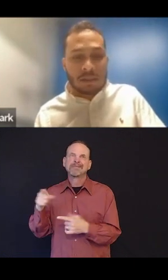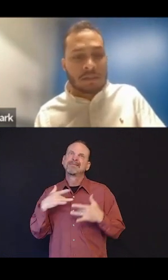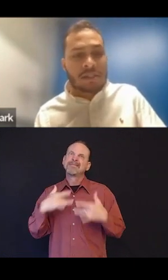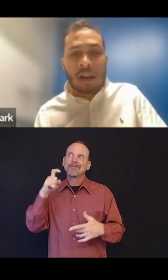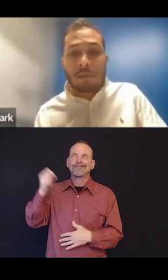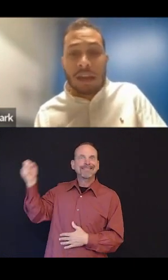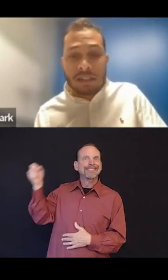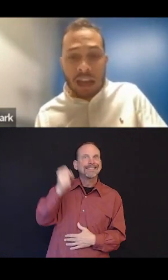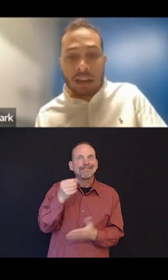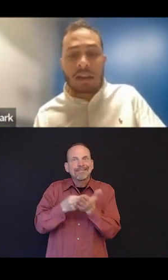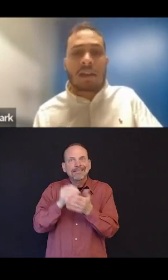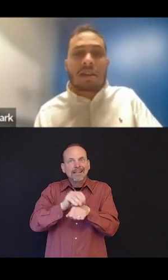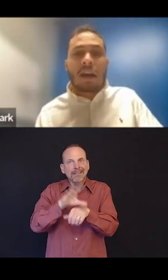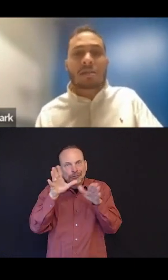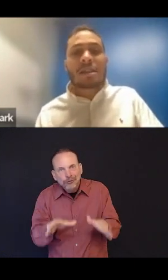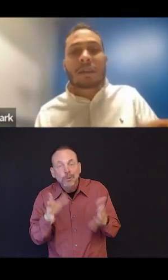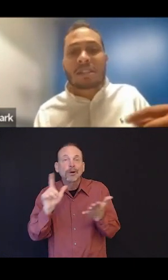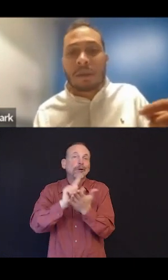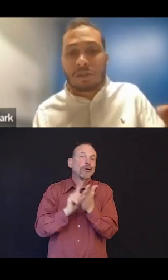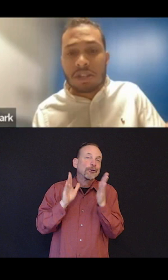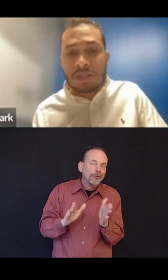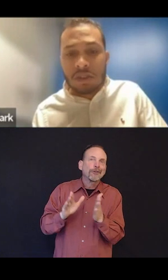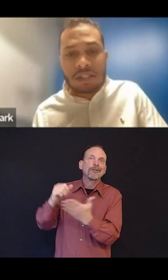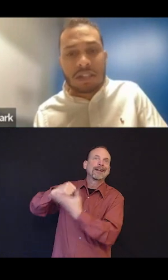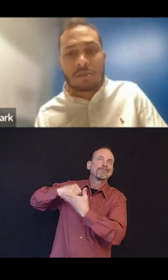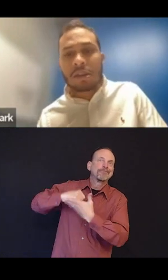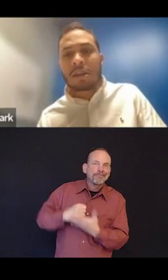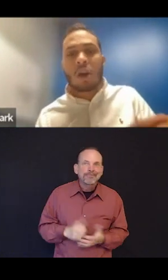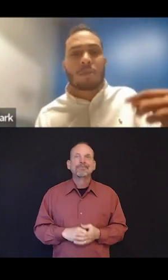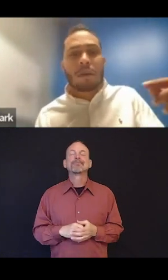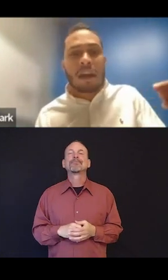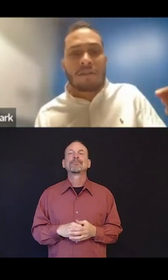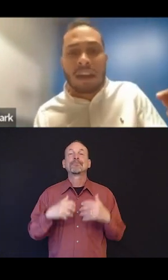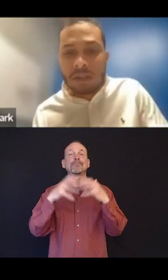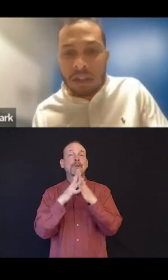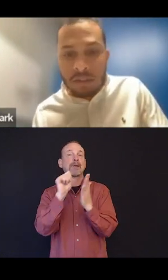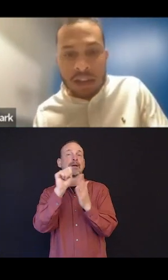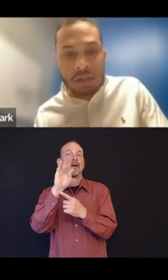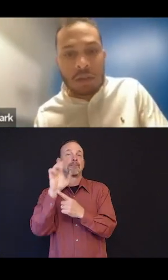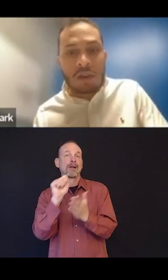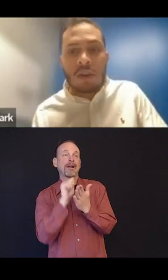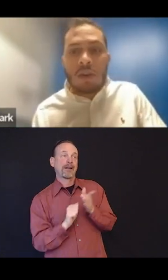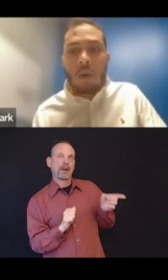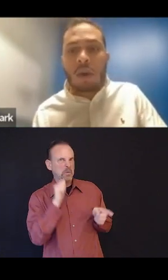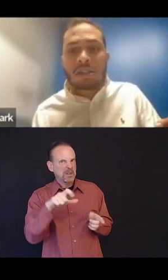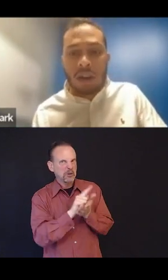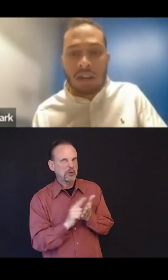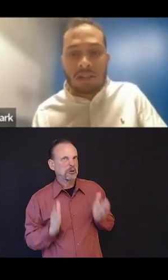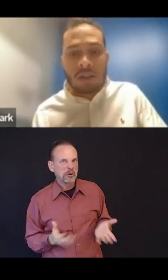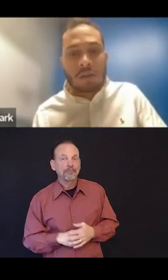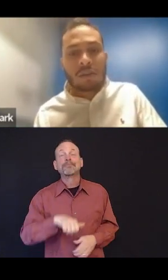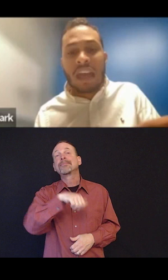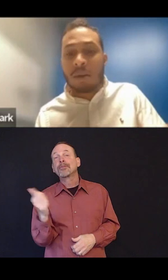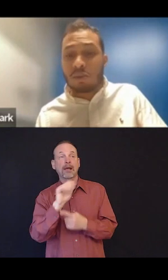less expensive to set up and maintain. Typically, special needs trusts need to be opened by a financial advisor or an